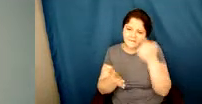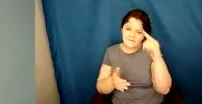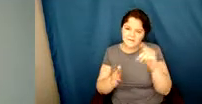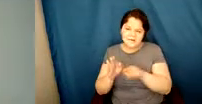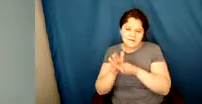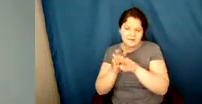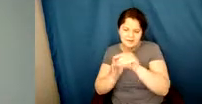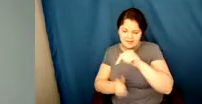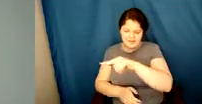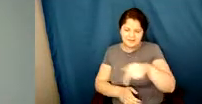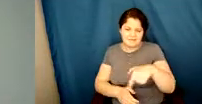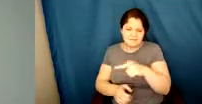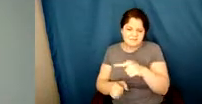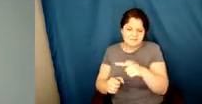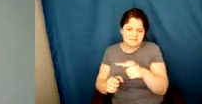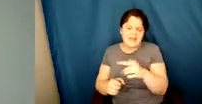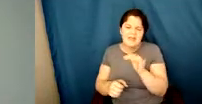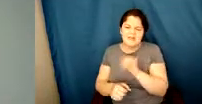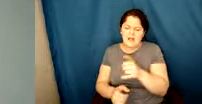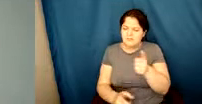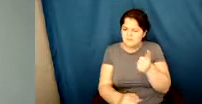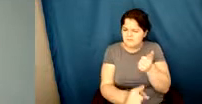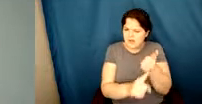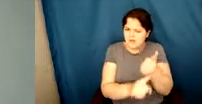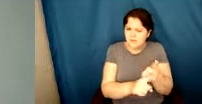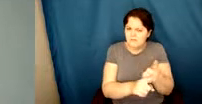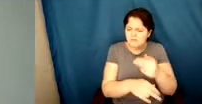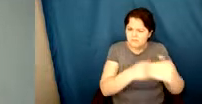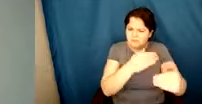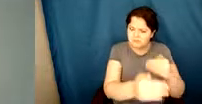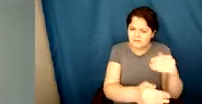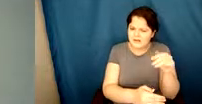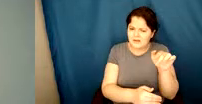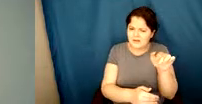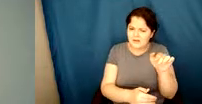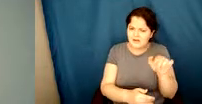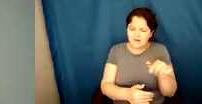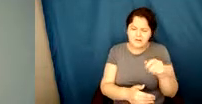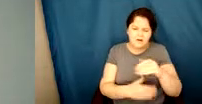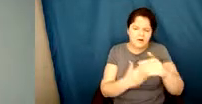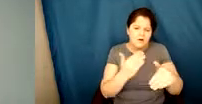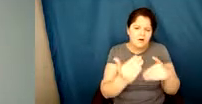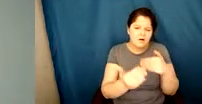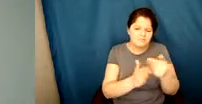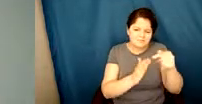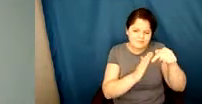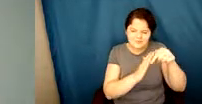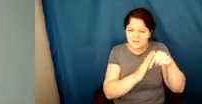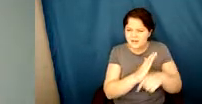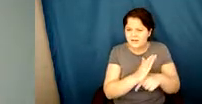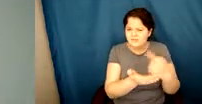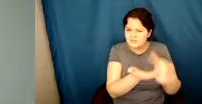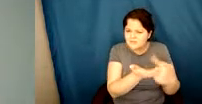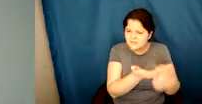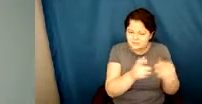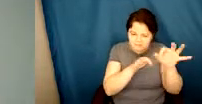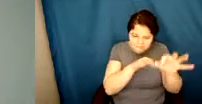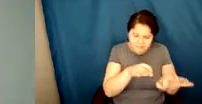this site, that would be its own process that would have where all those details would be worked out in terms of,